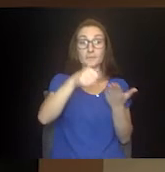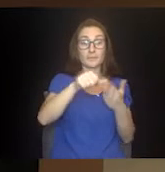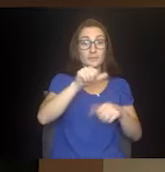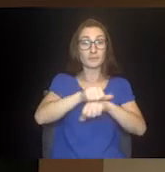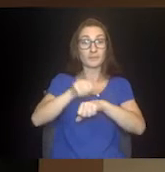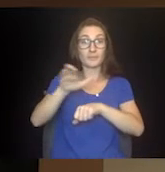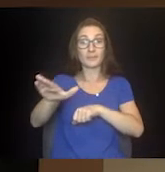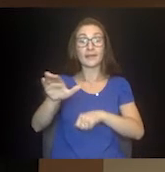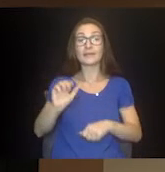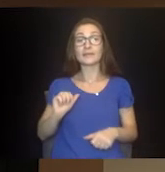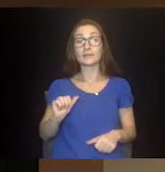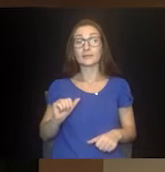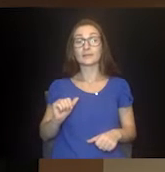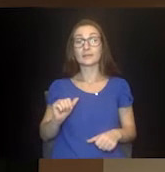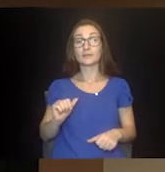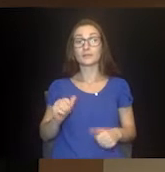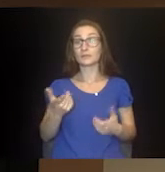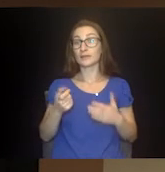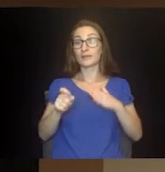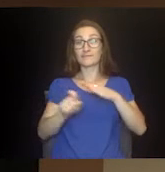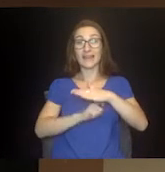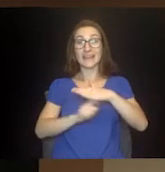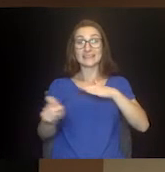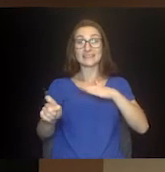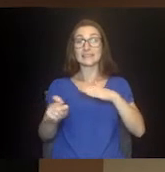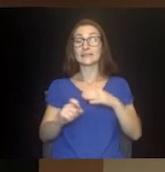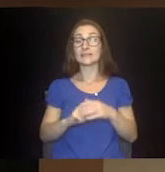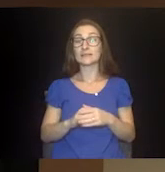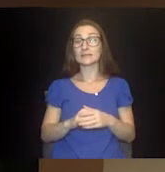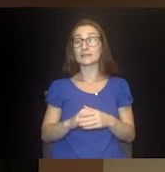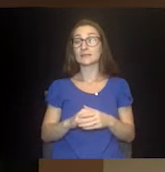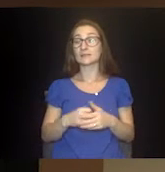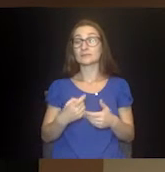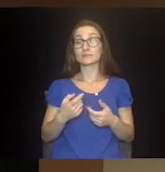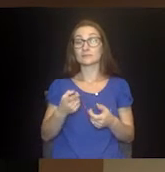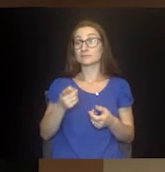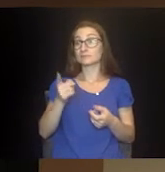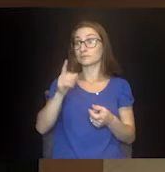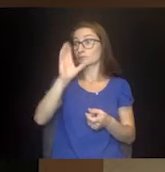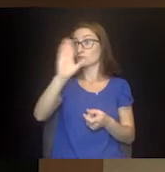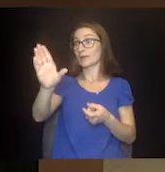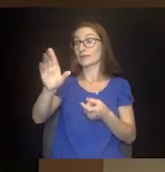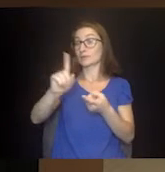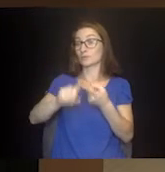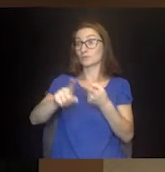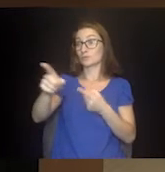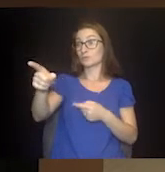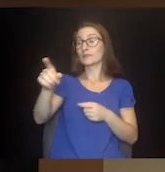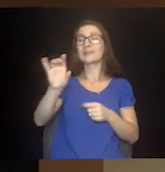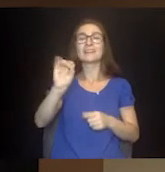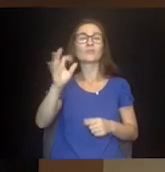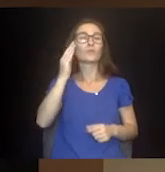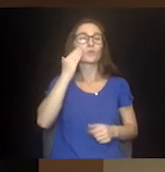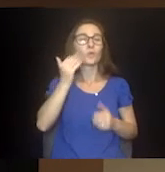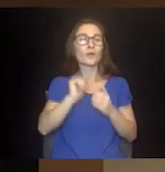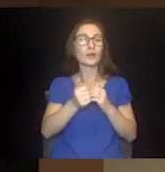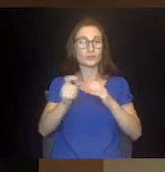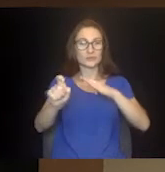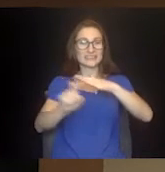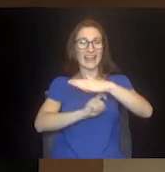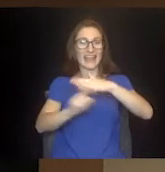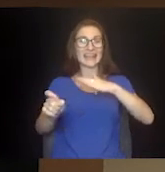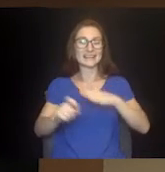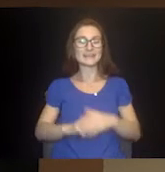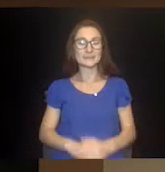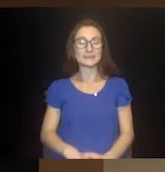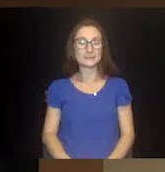can mail it to the Family Cafe office, fax it, or even email it to our youth advisor directly if you know how to scan it